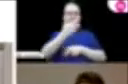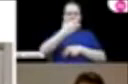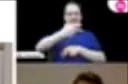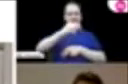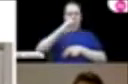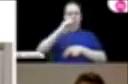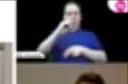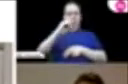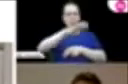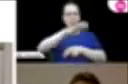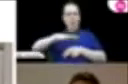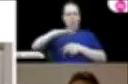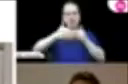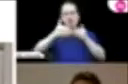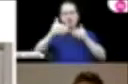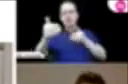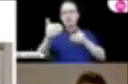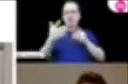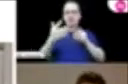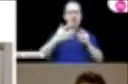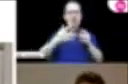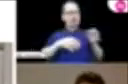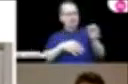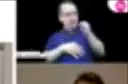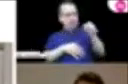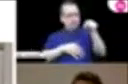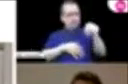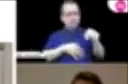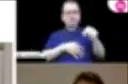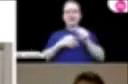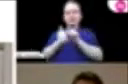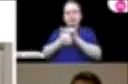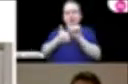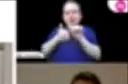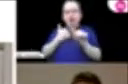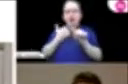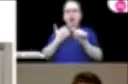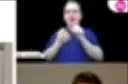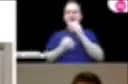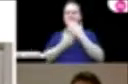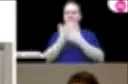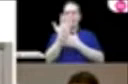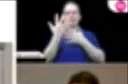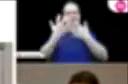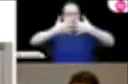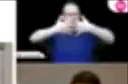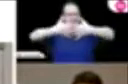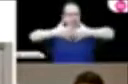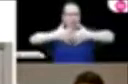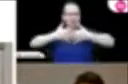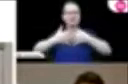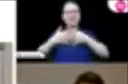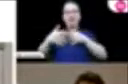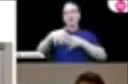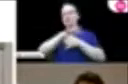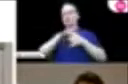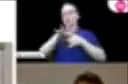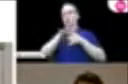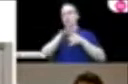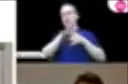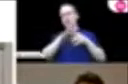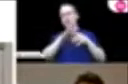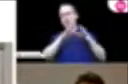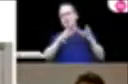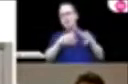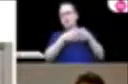change, urbanization, industrialization, the development of new technologies and social movements.